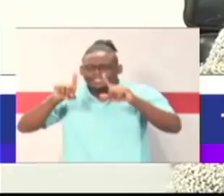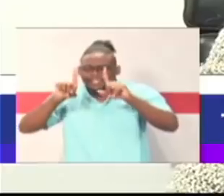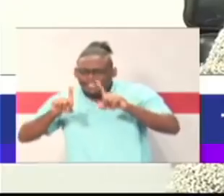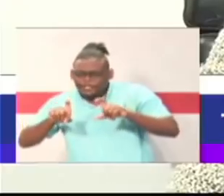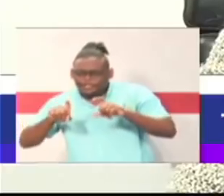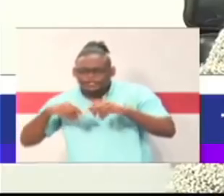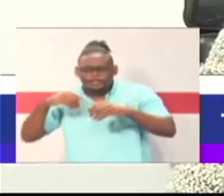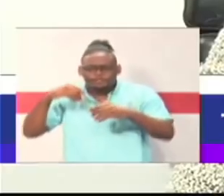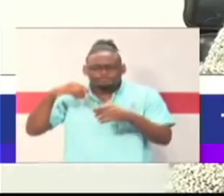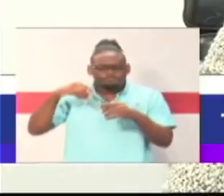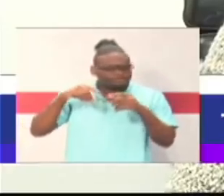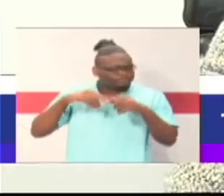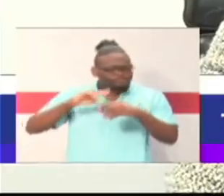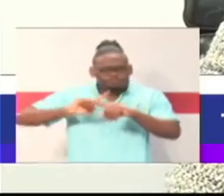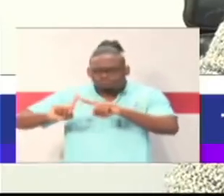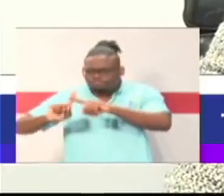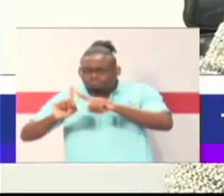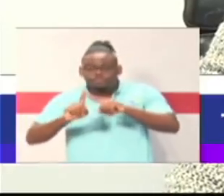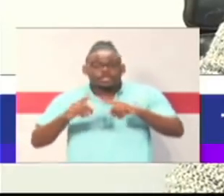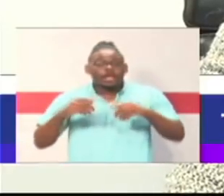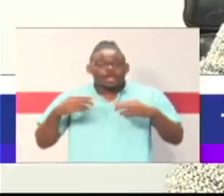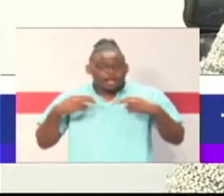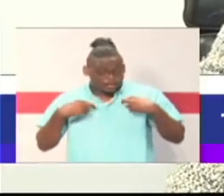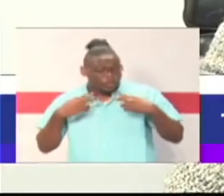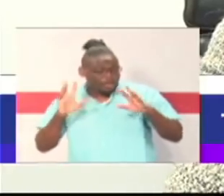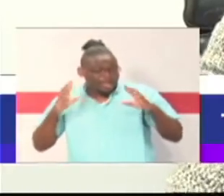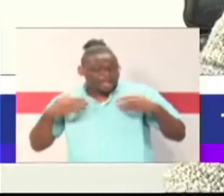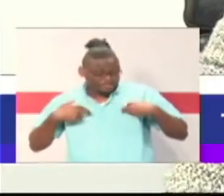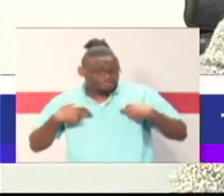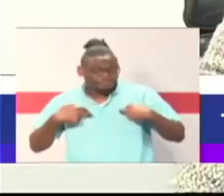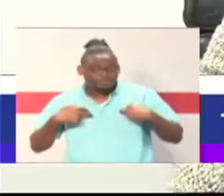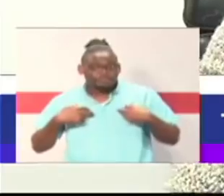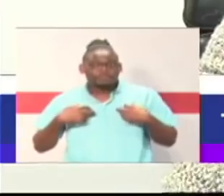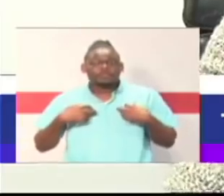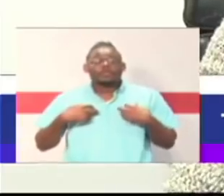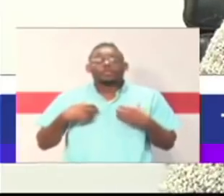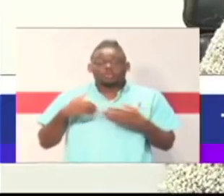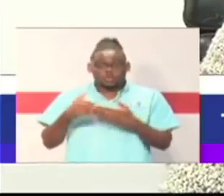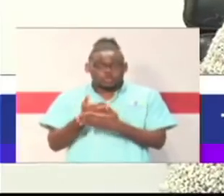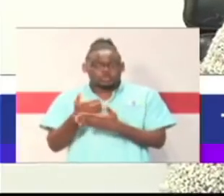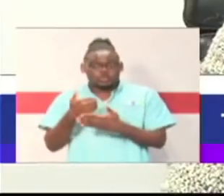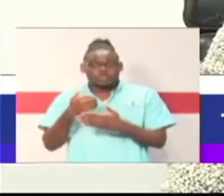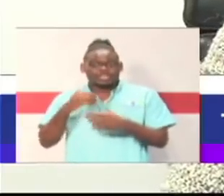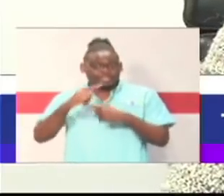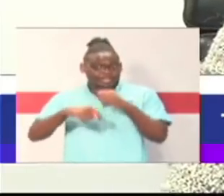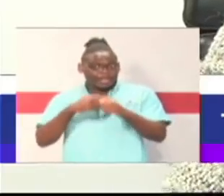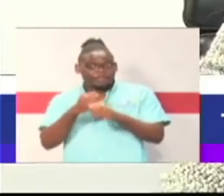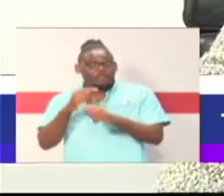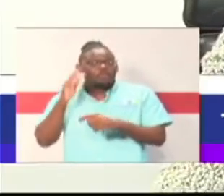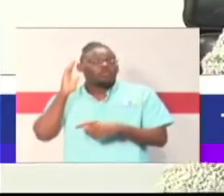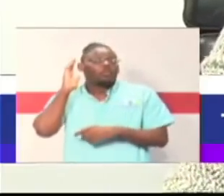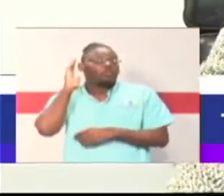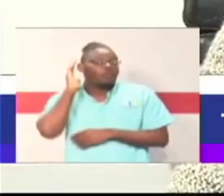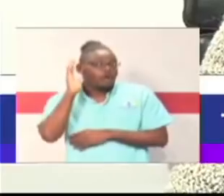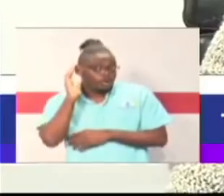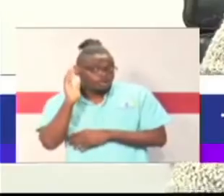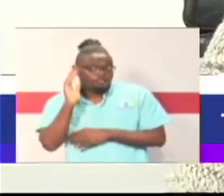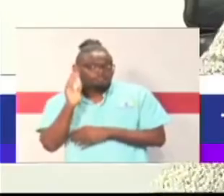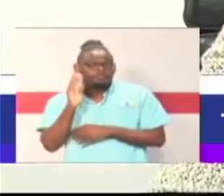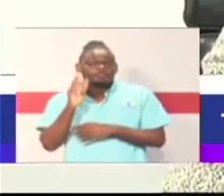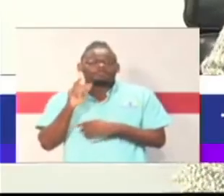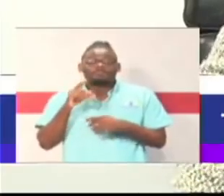are made available. This, of course, is a new variant, and we will provide confirmation of when we begin testing for